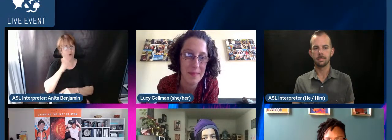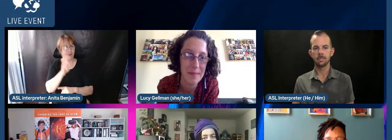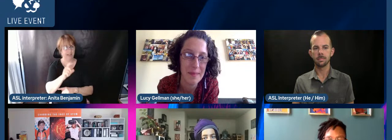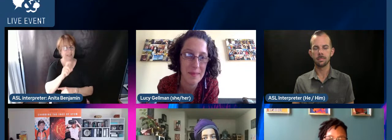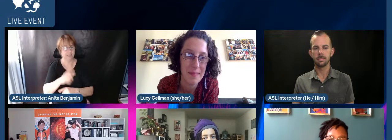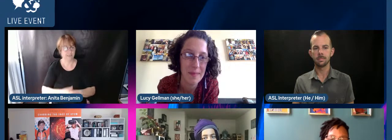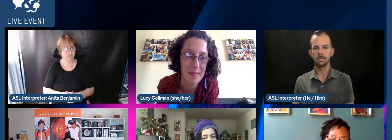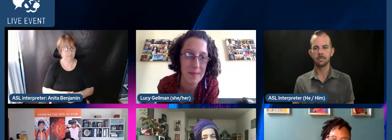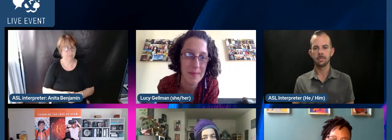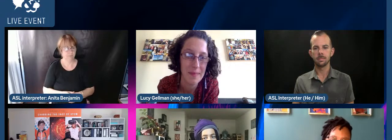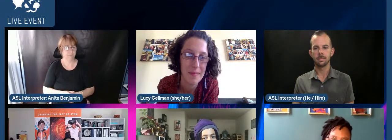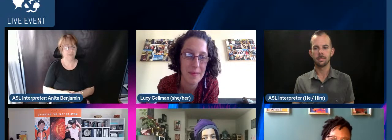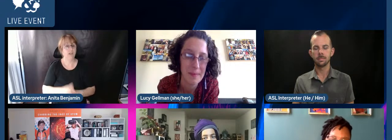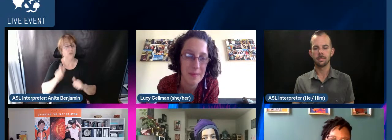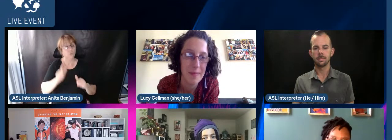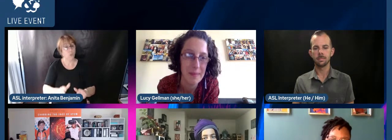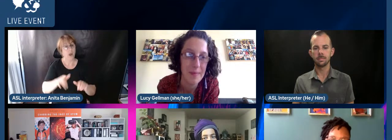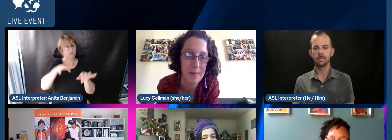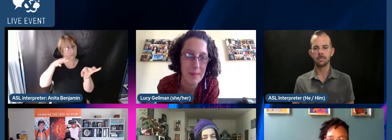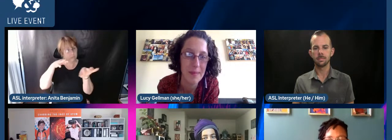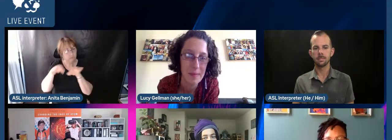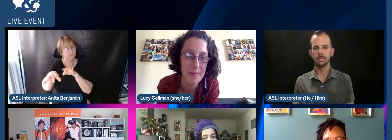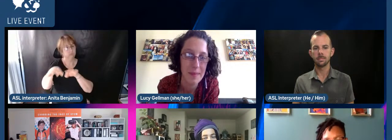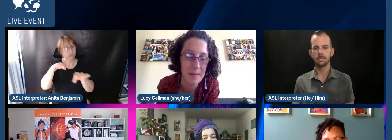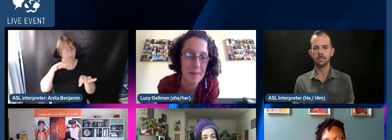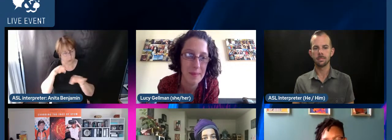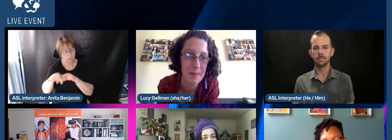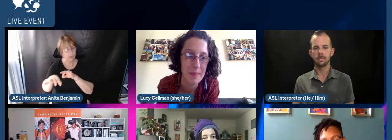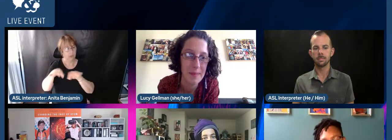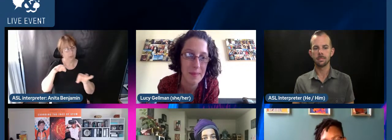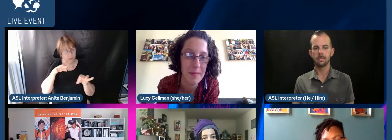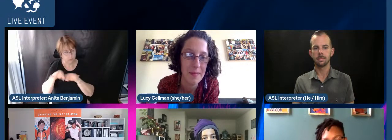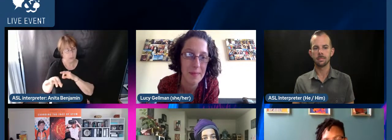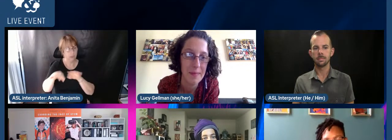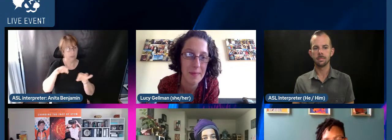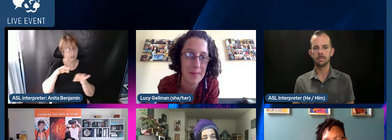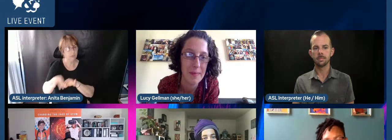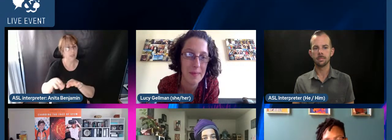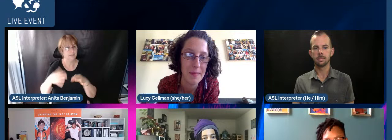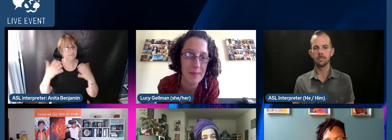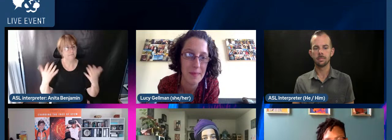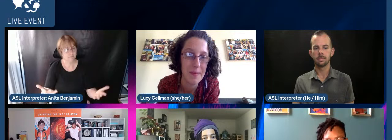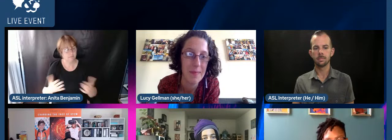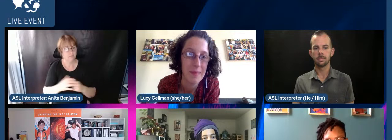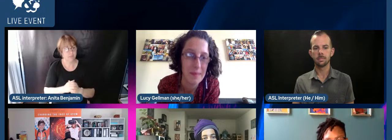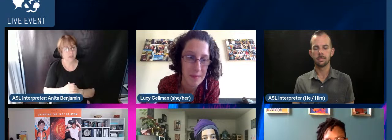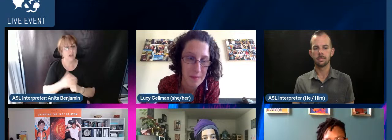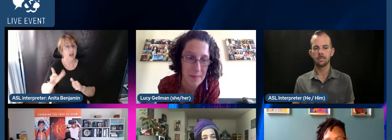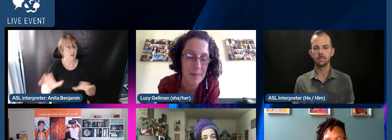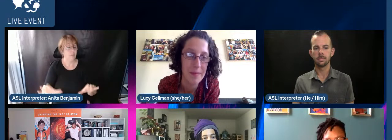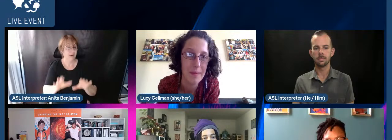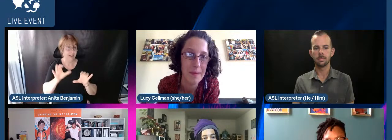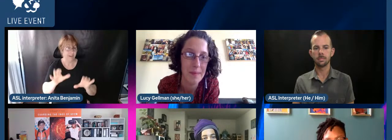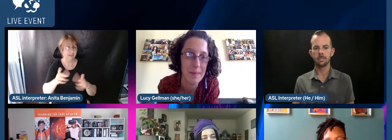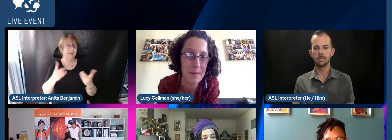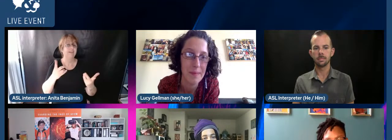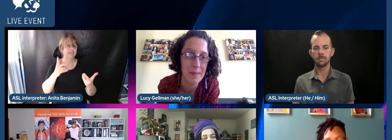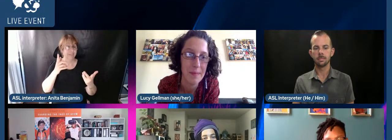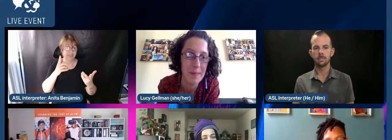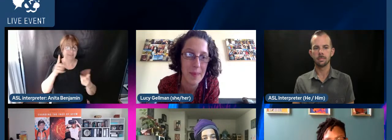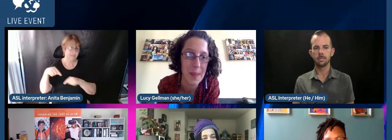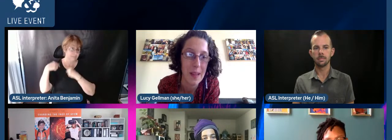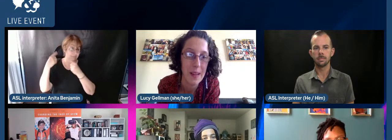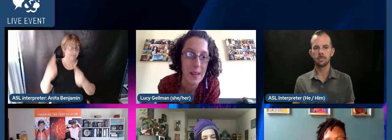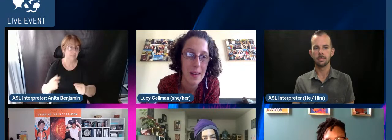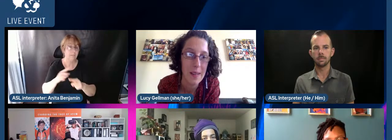And so we have to verbalize it. But I verbalize my needs with a lot of love vibration and a lot of